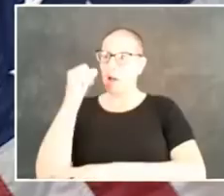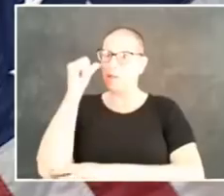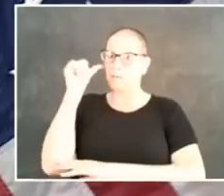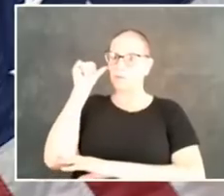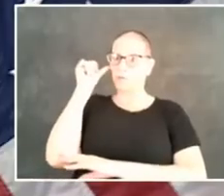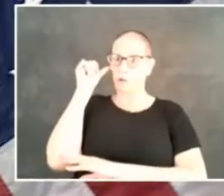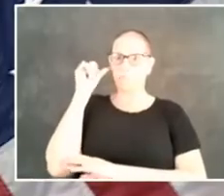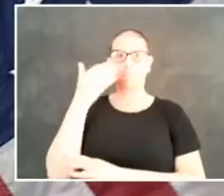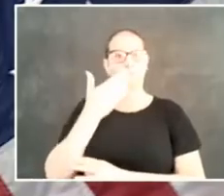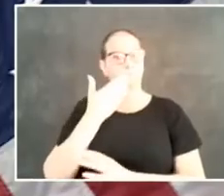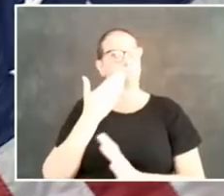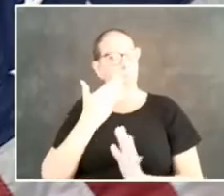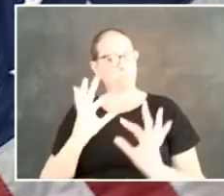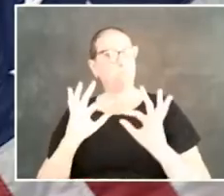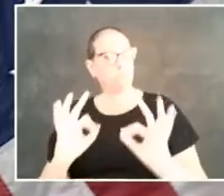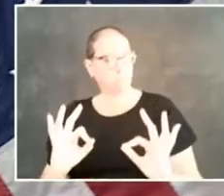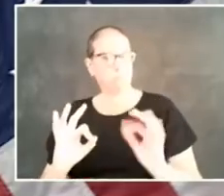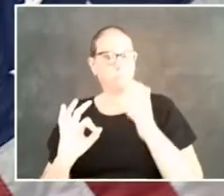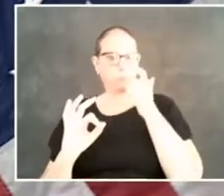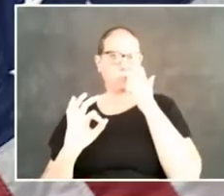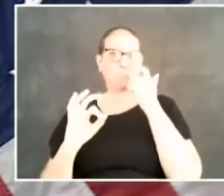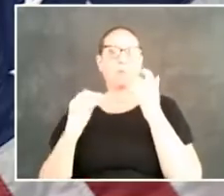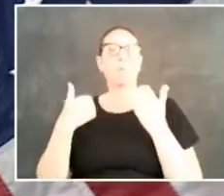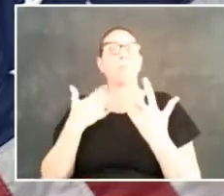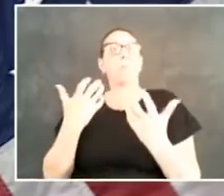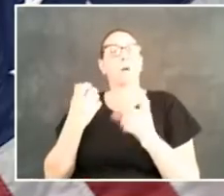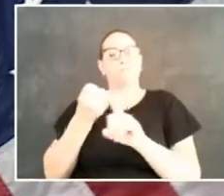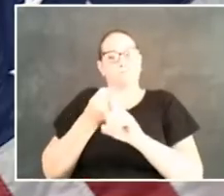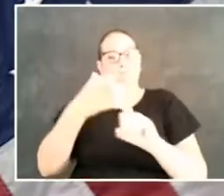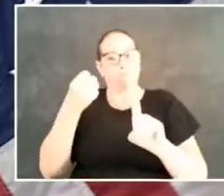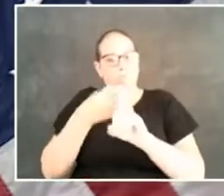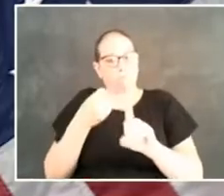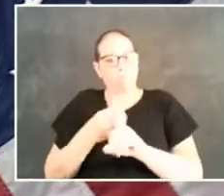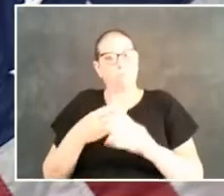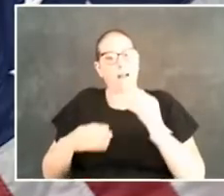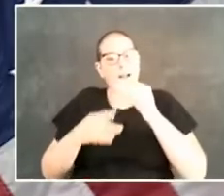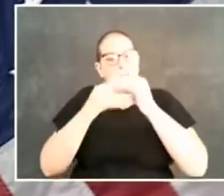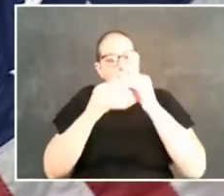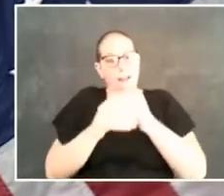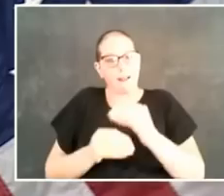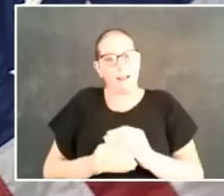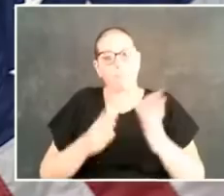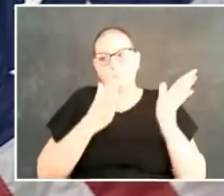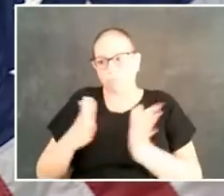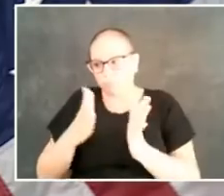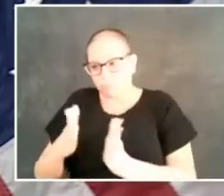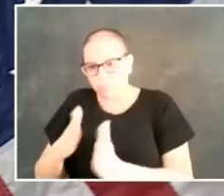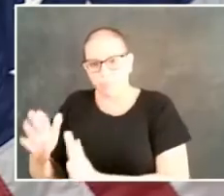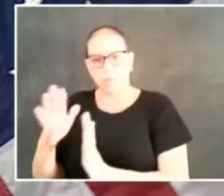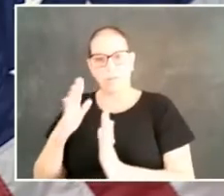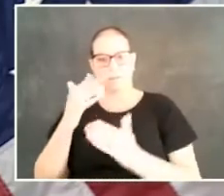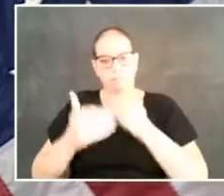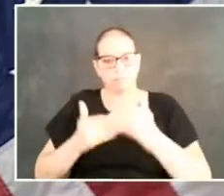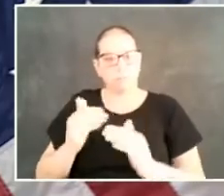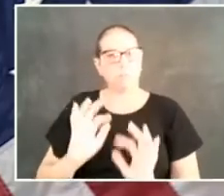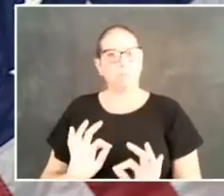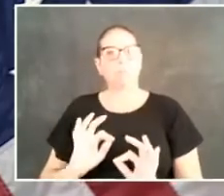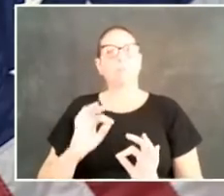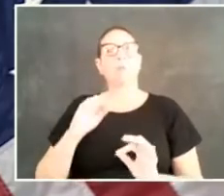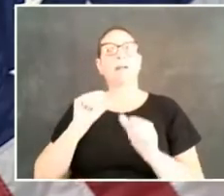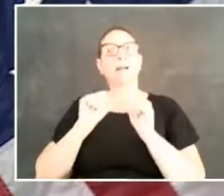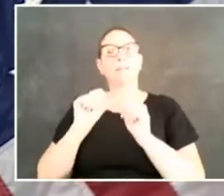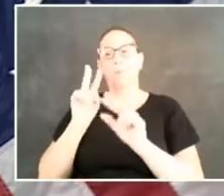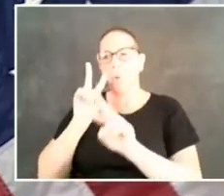will require enforcement. We'll find out how much by doing it. And I think it's also fair to say with more and more knowledge of the open streets